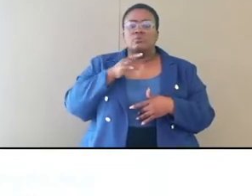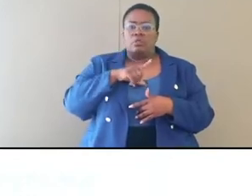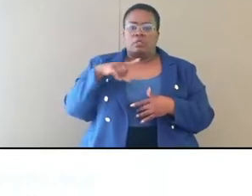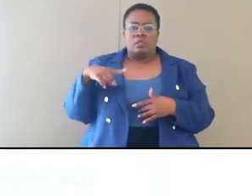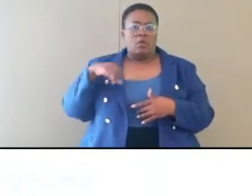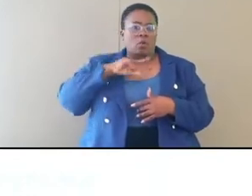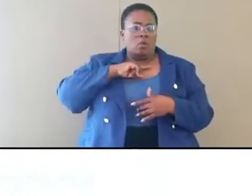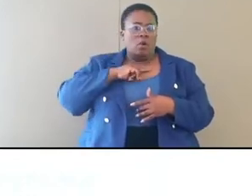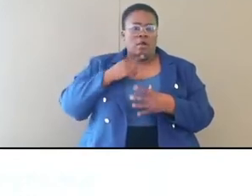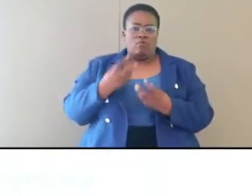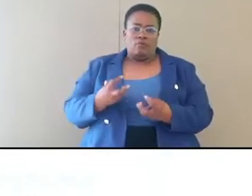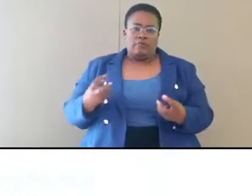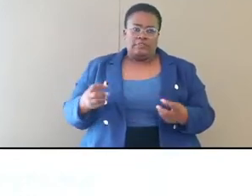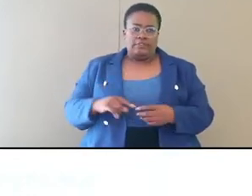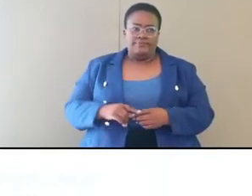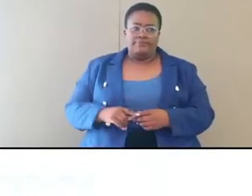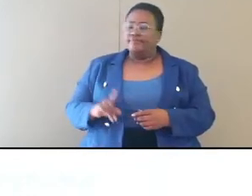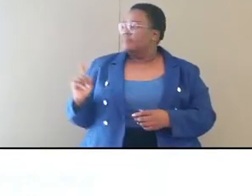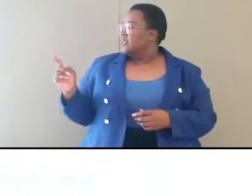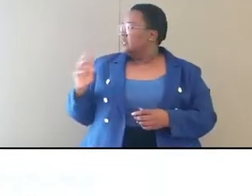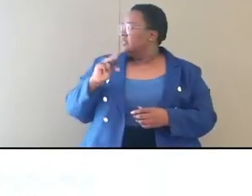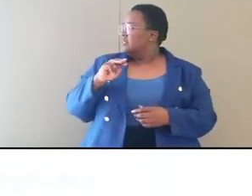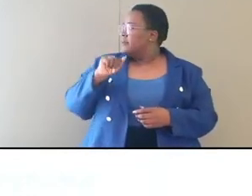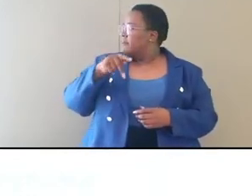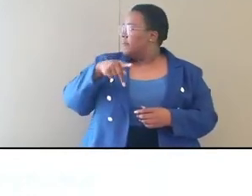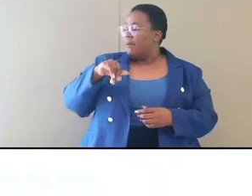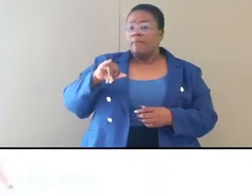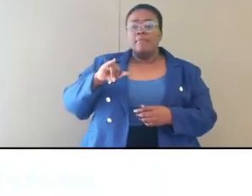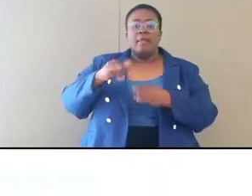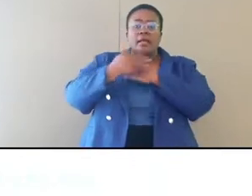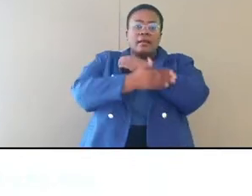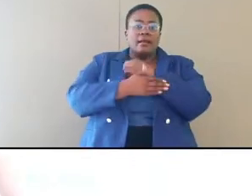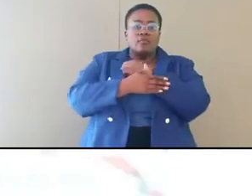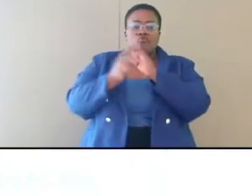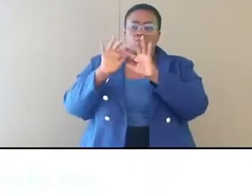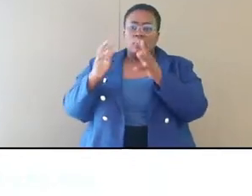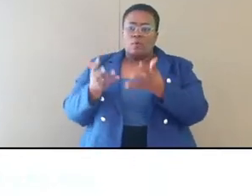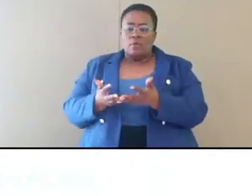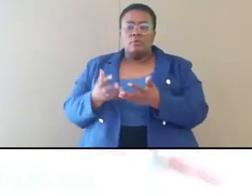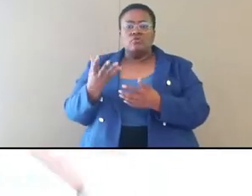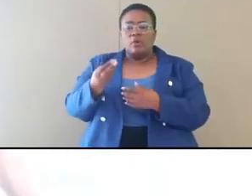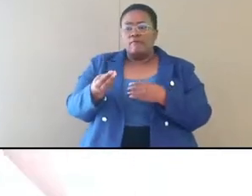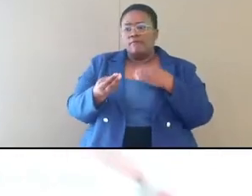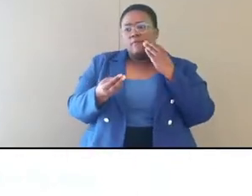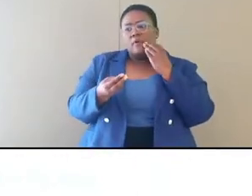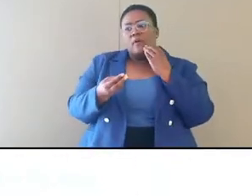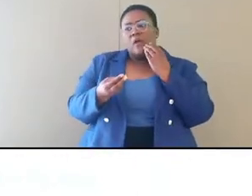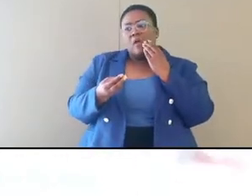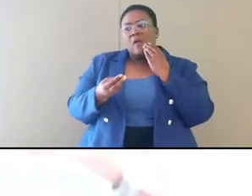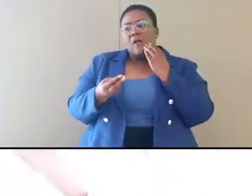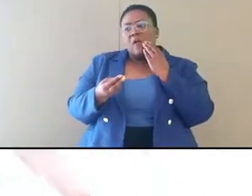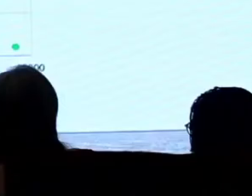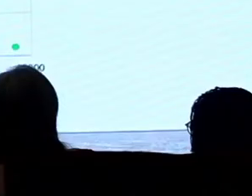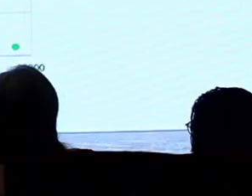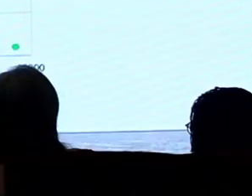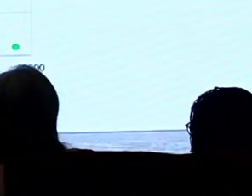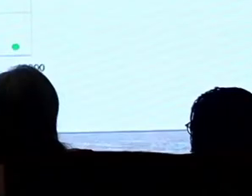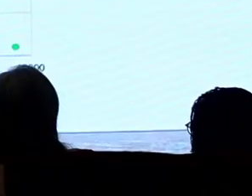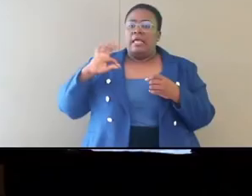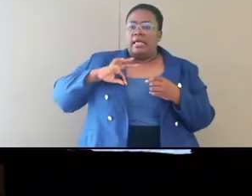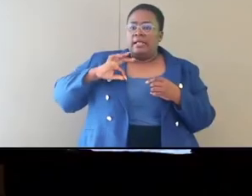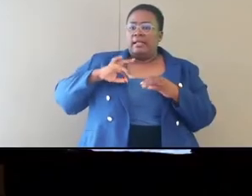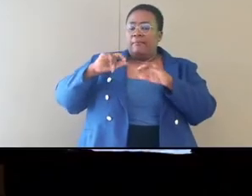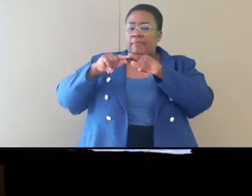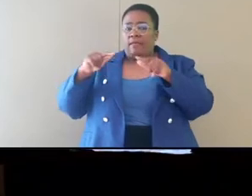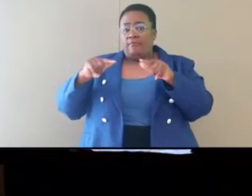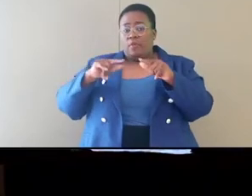poverty. This is mapping countries across the world. You've got your income level of the country at the